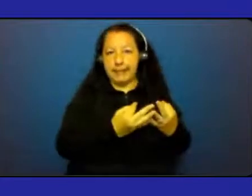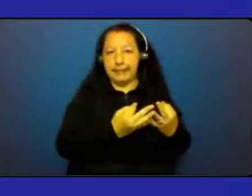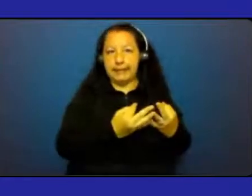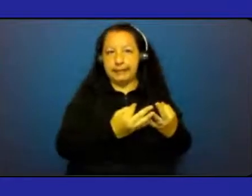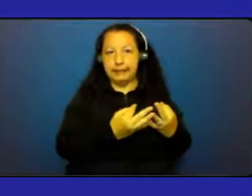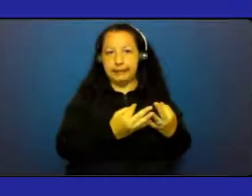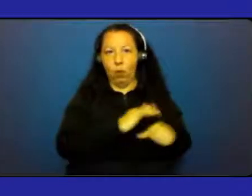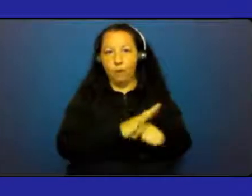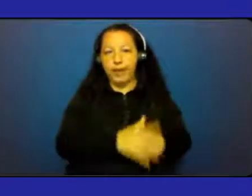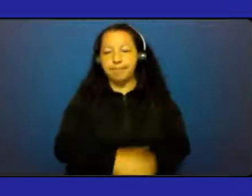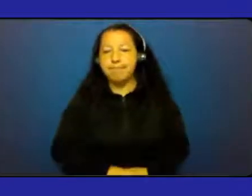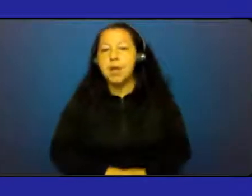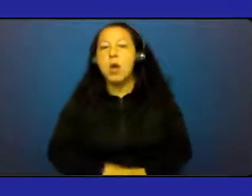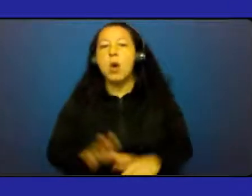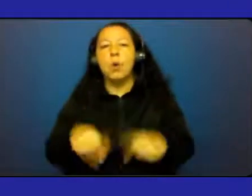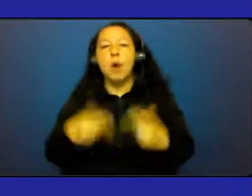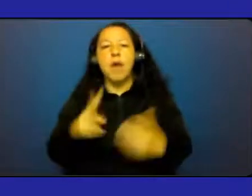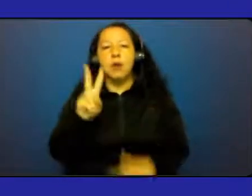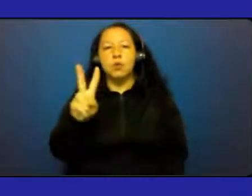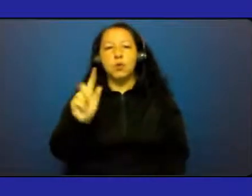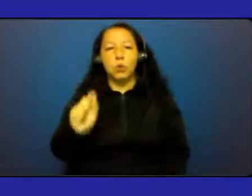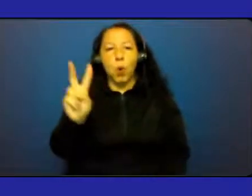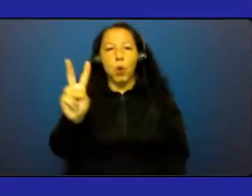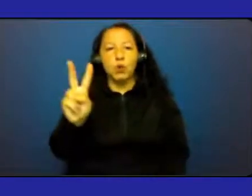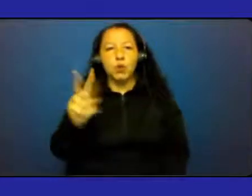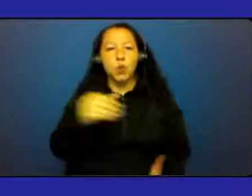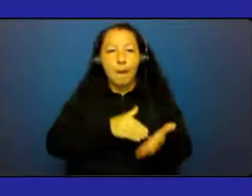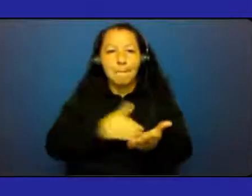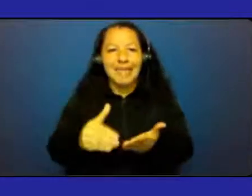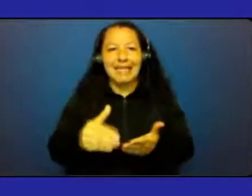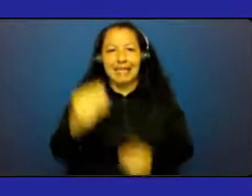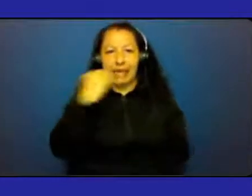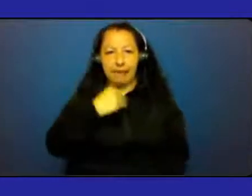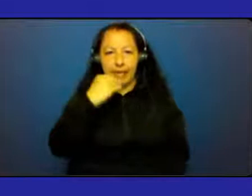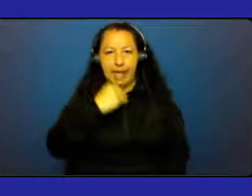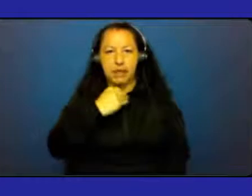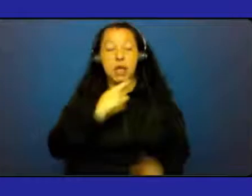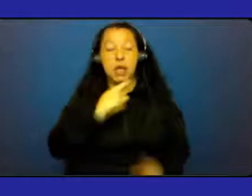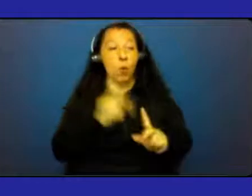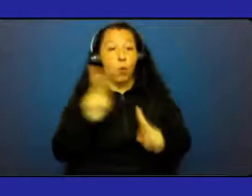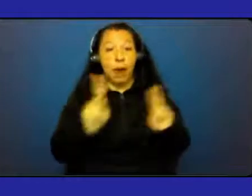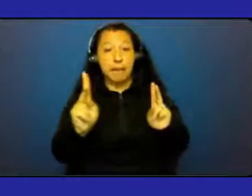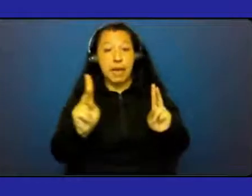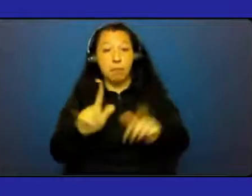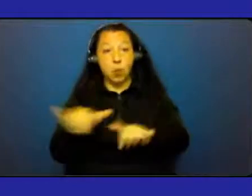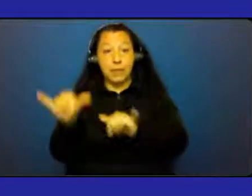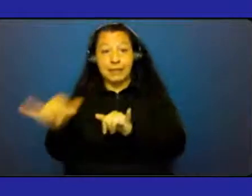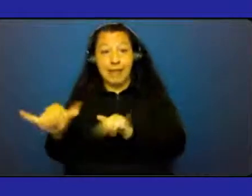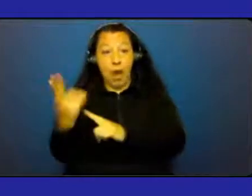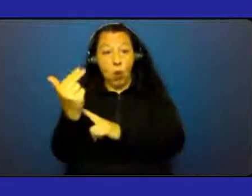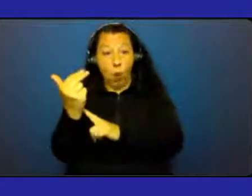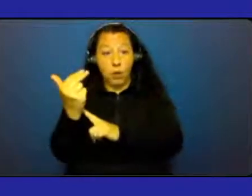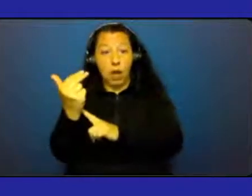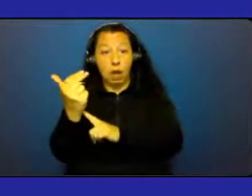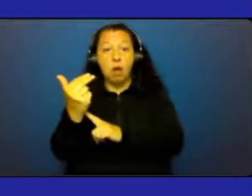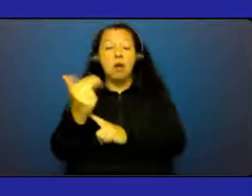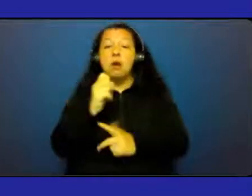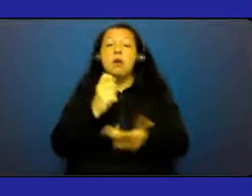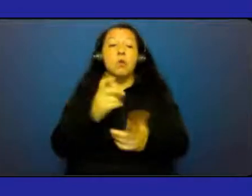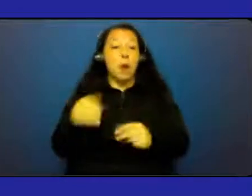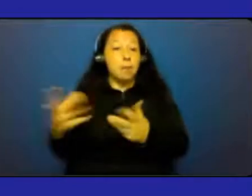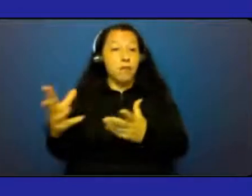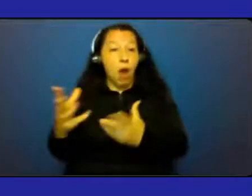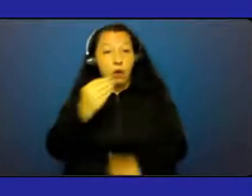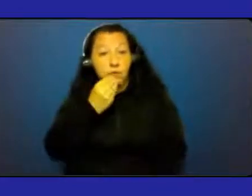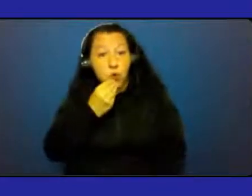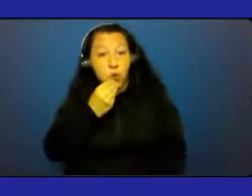provided 2.2 million meals. And when people were in hotels, besides providing them food, we walked